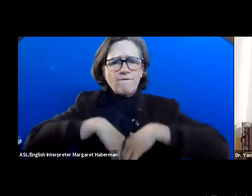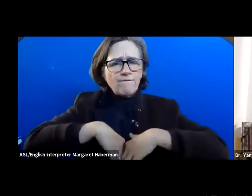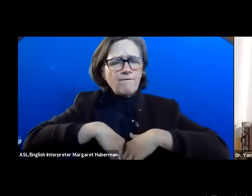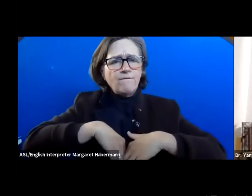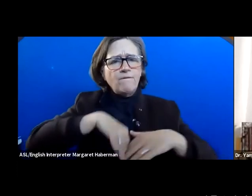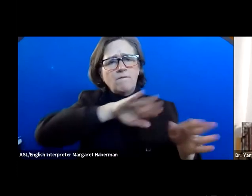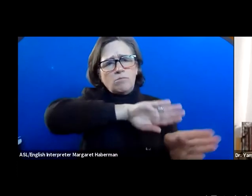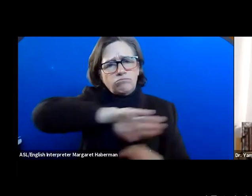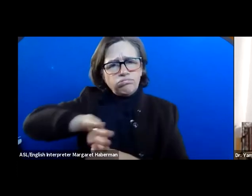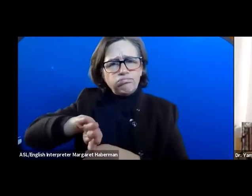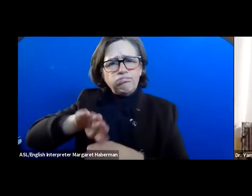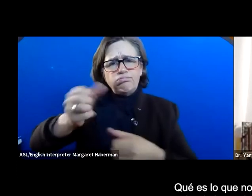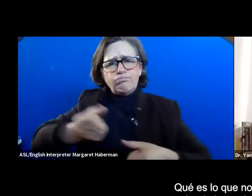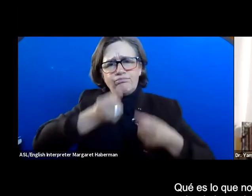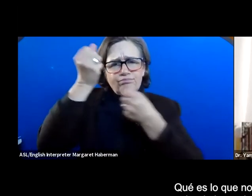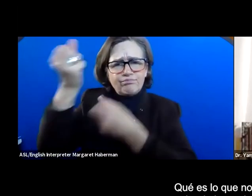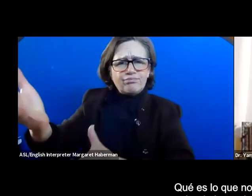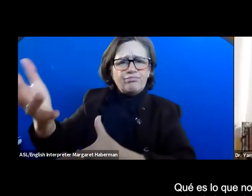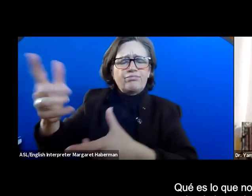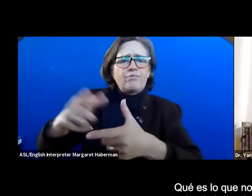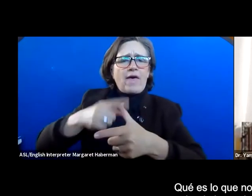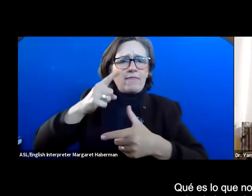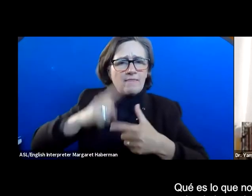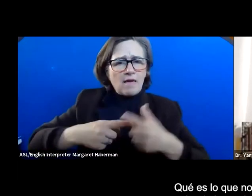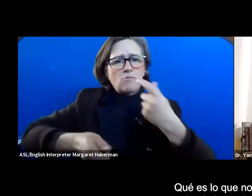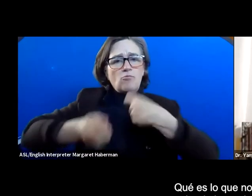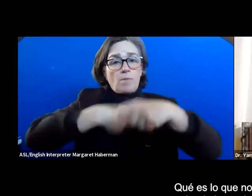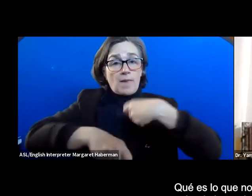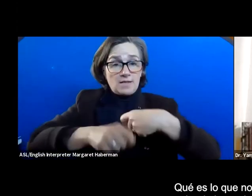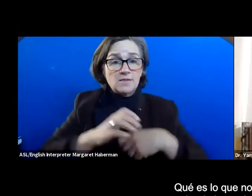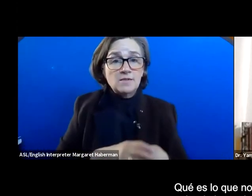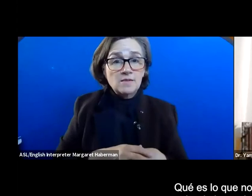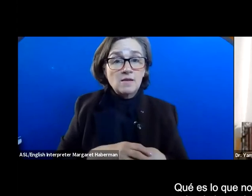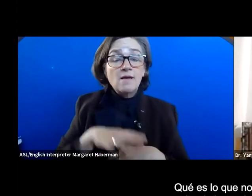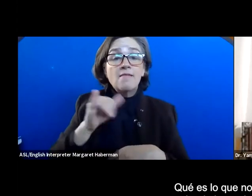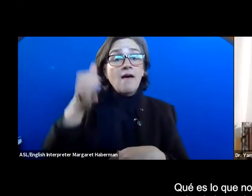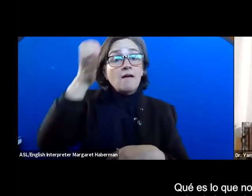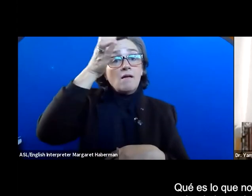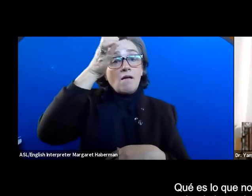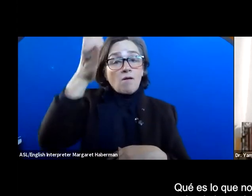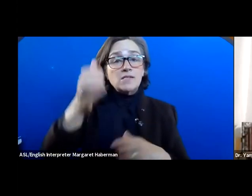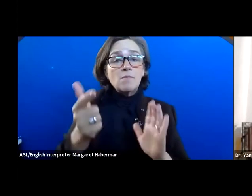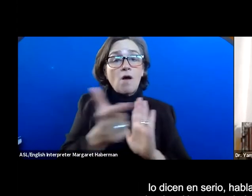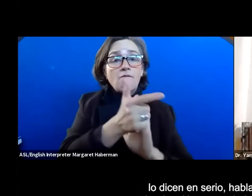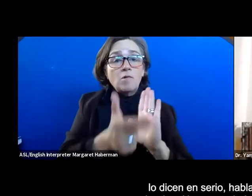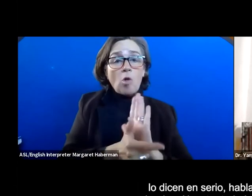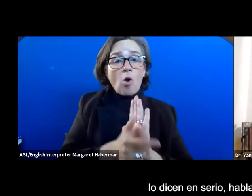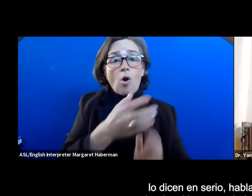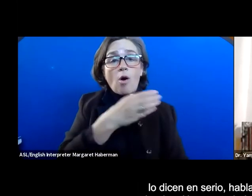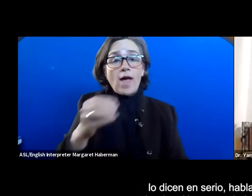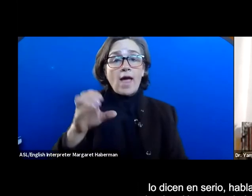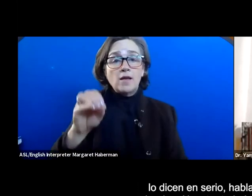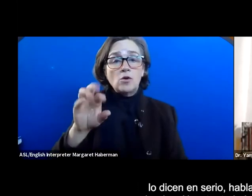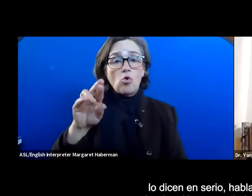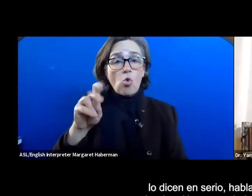state insists on. What is it that they talk to us about, law and order? Yes, they mean it.